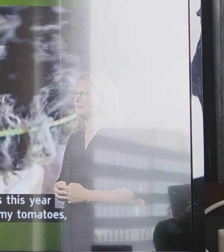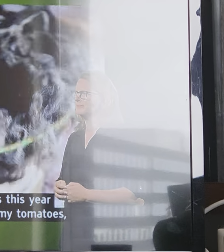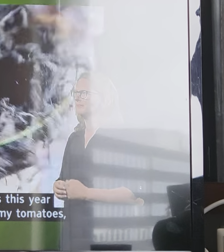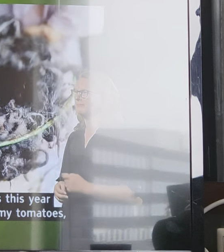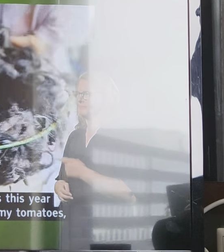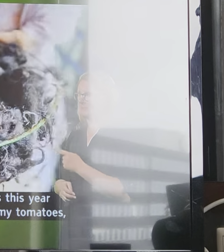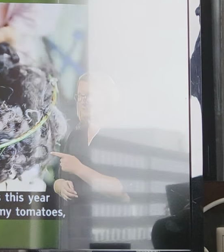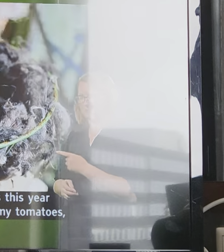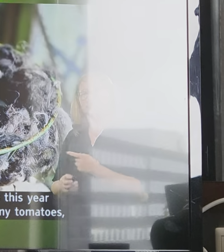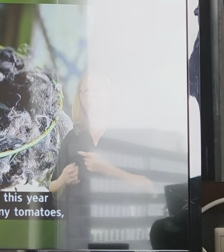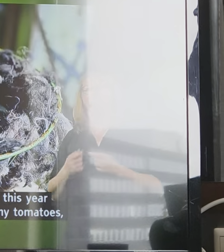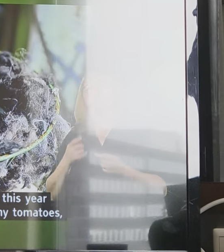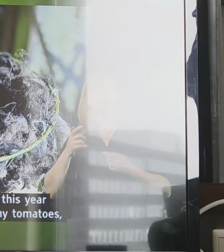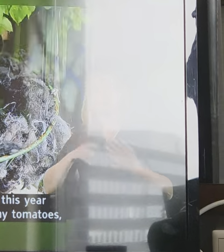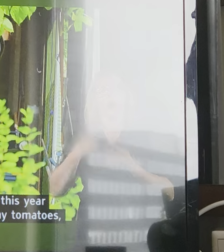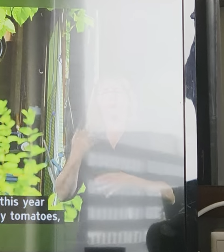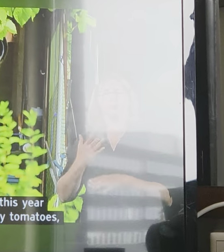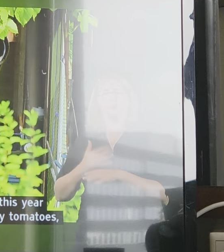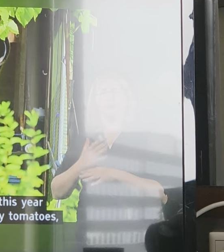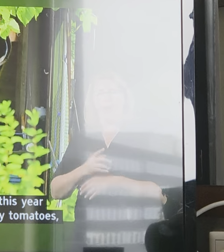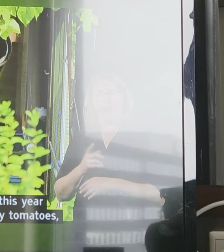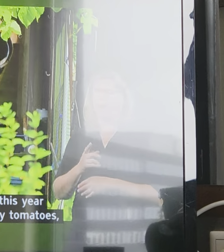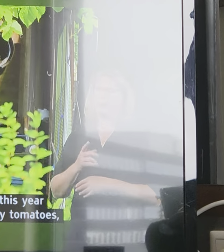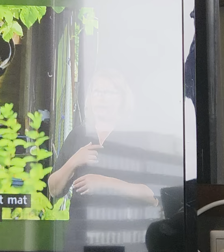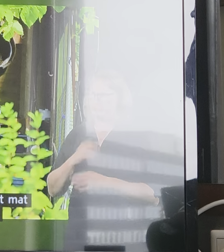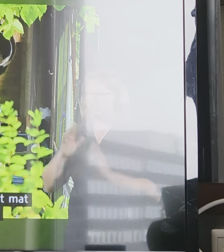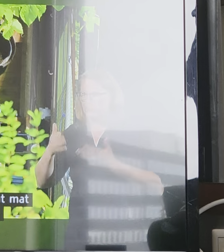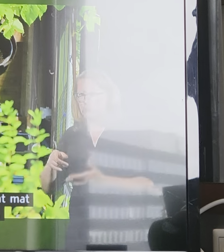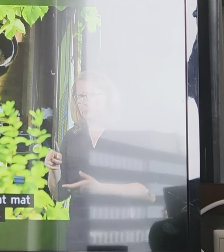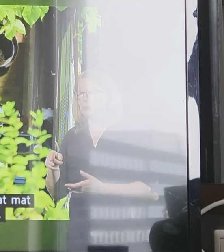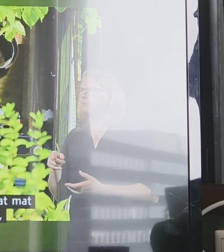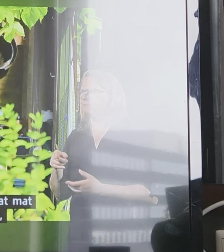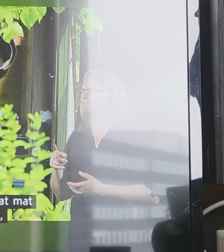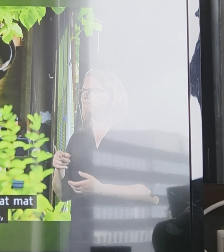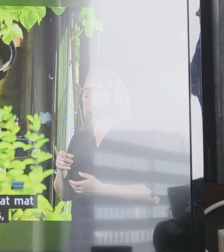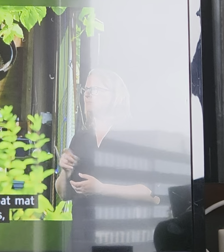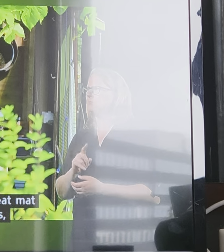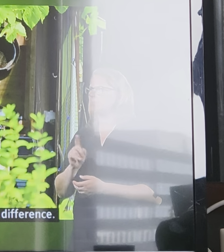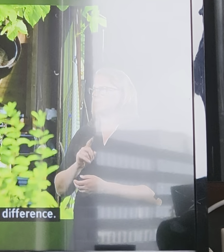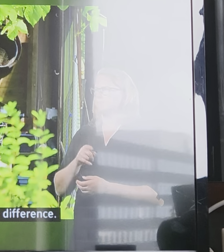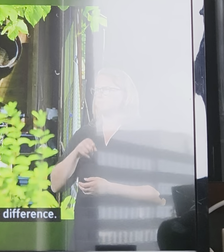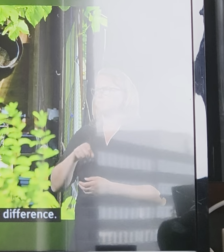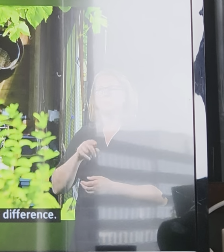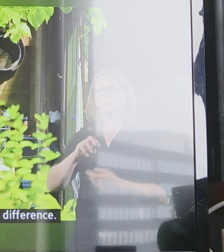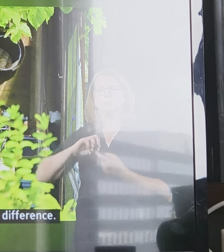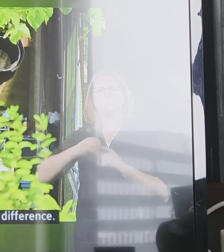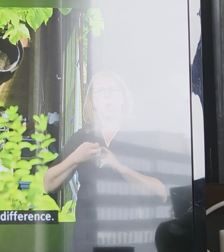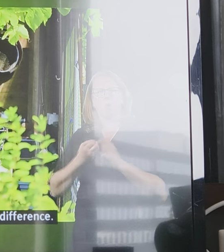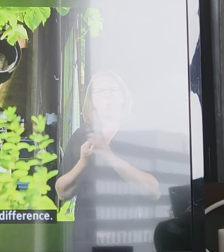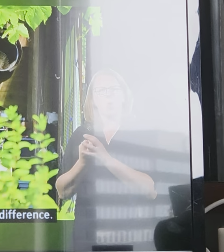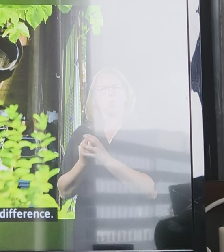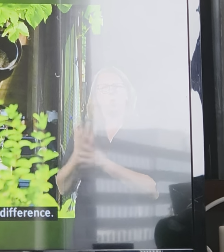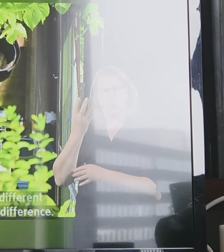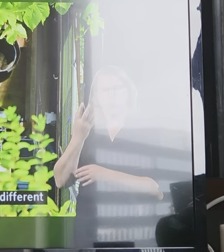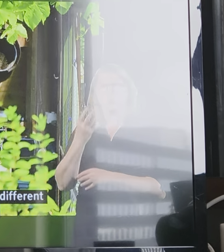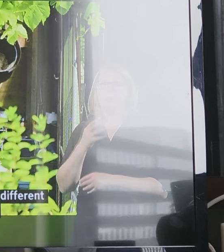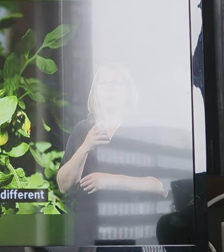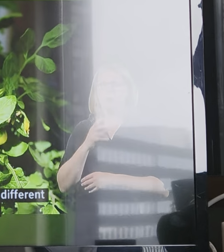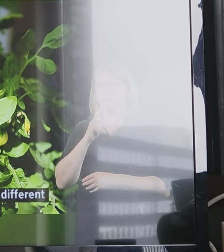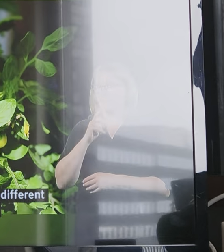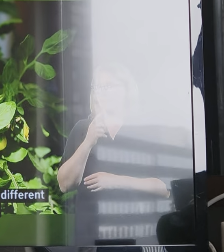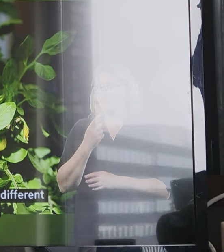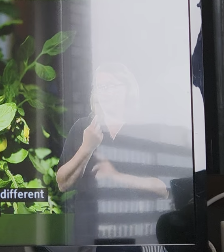I've had great success this year with the germination of my tomatoes because I got a heat mat for Christmas and it's made a huge